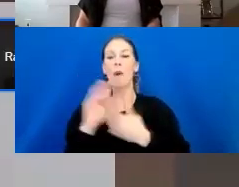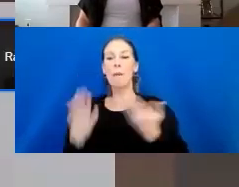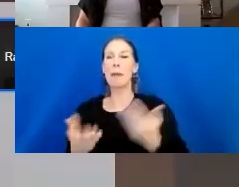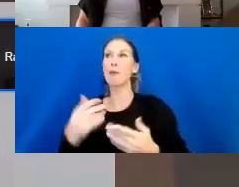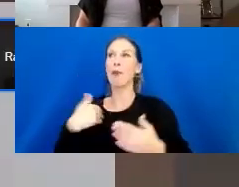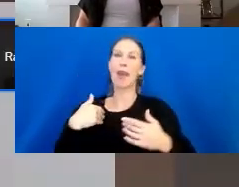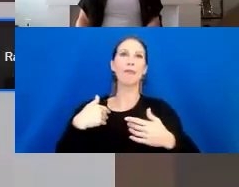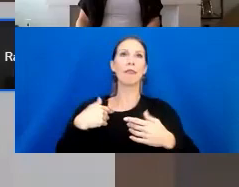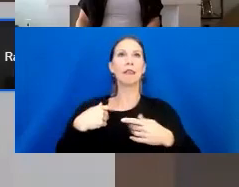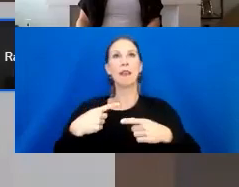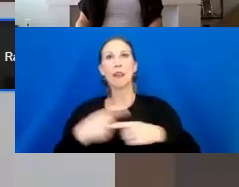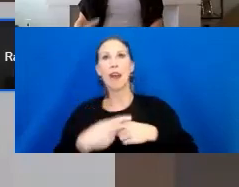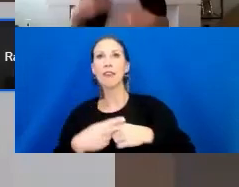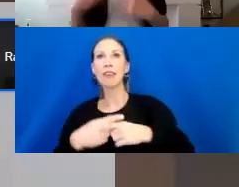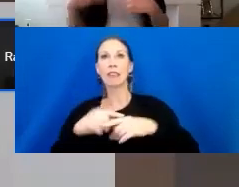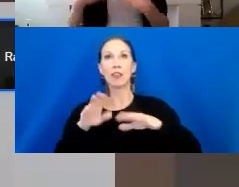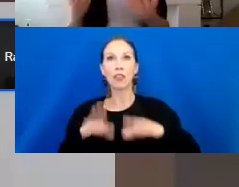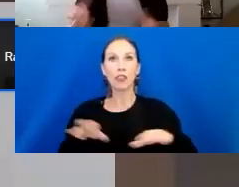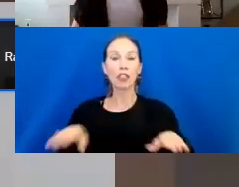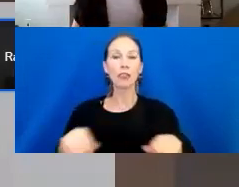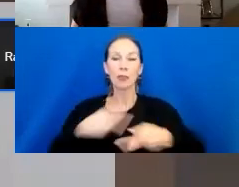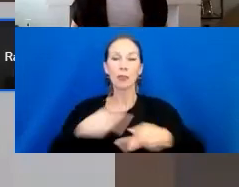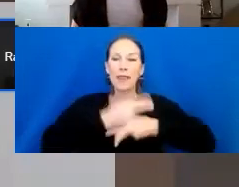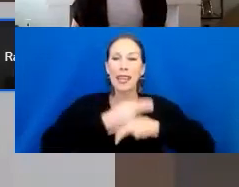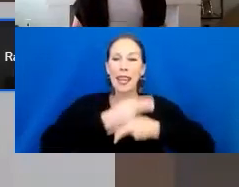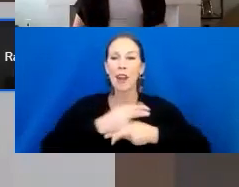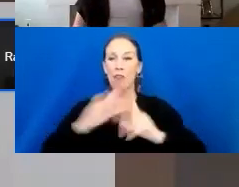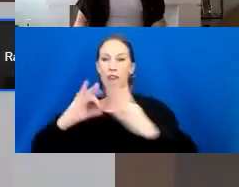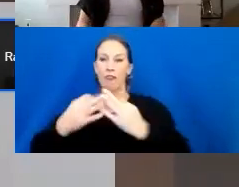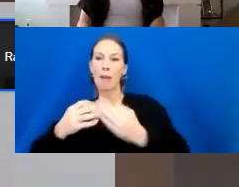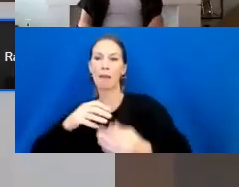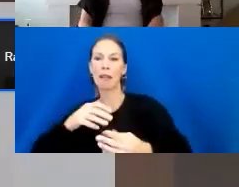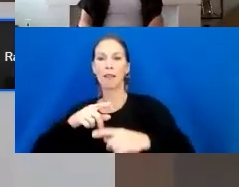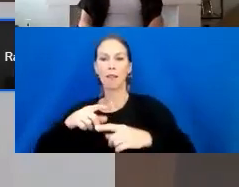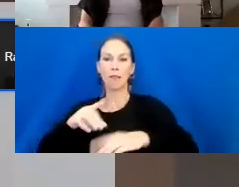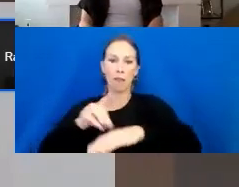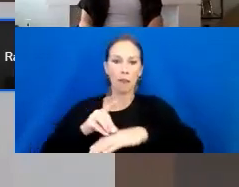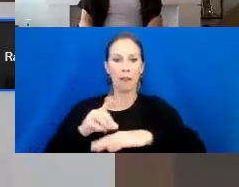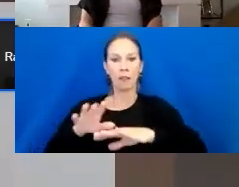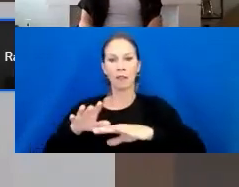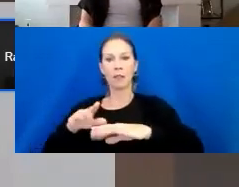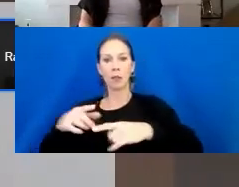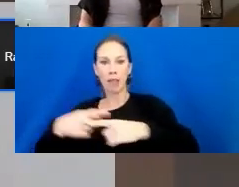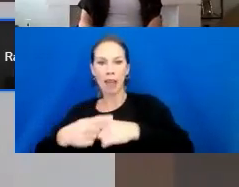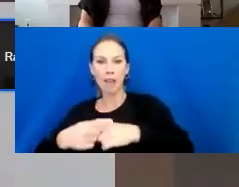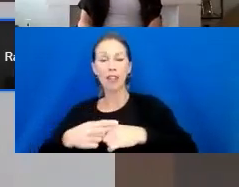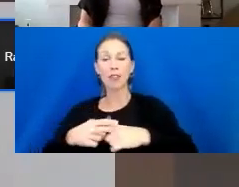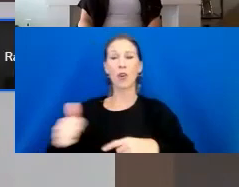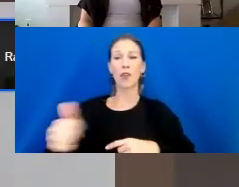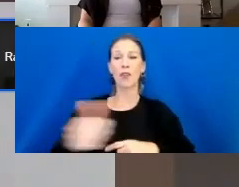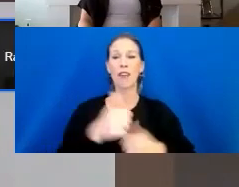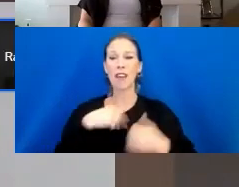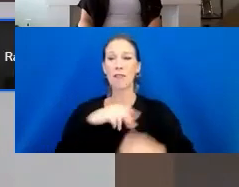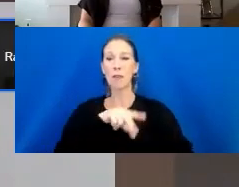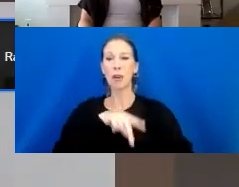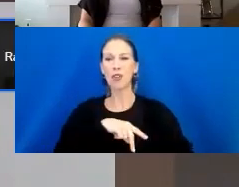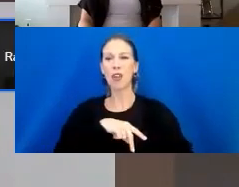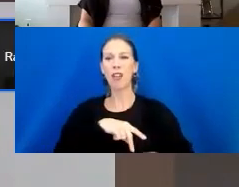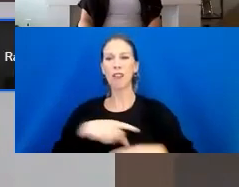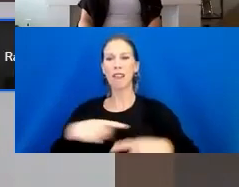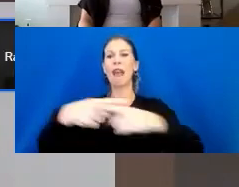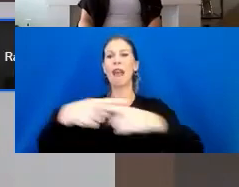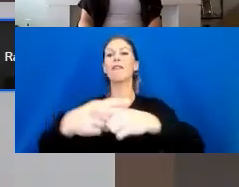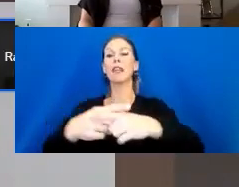family care and other issues that even individuals themselves may be experiencing, that